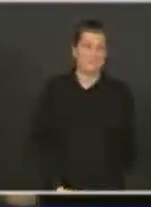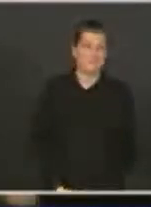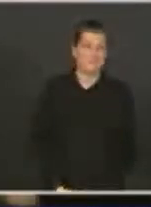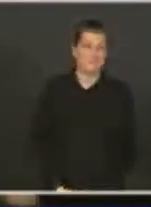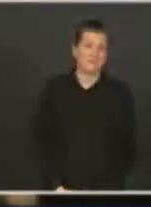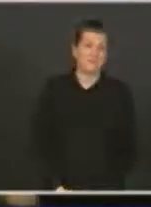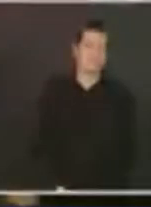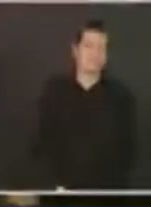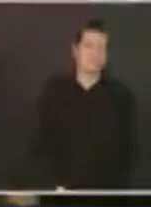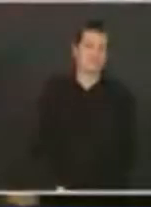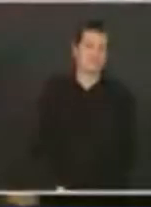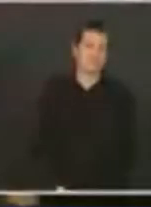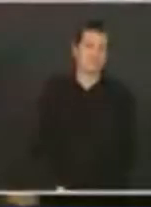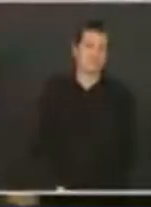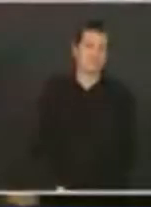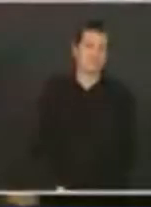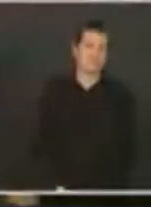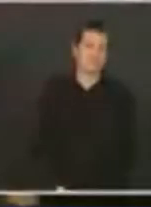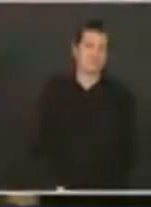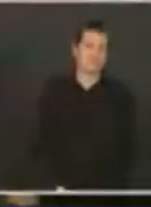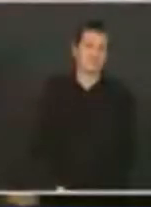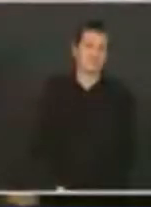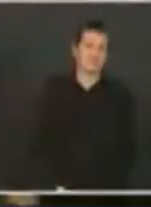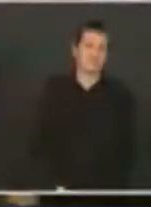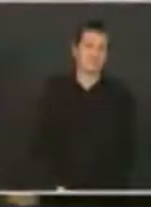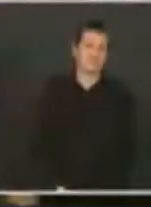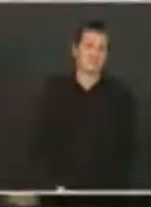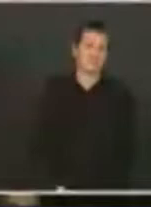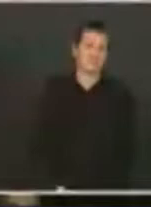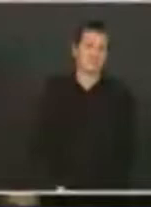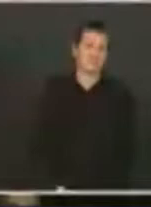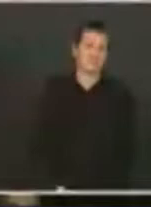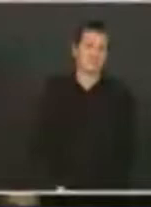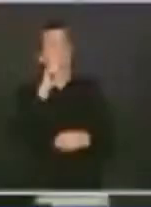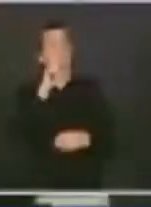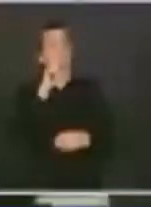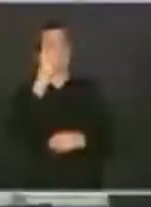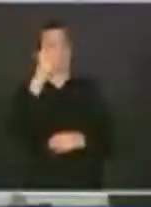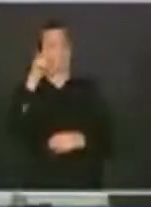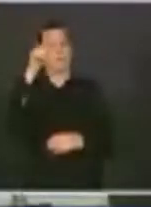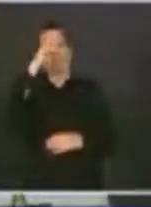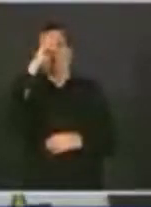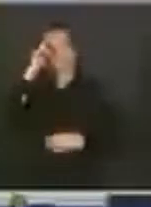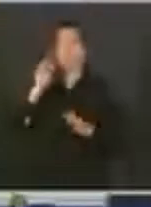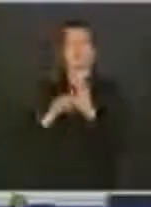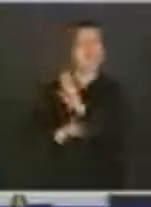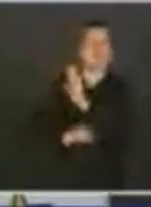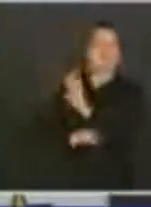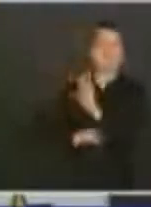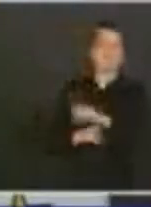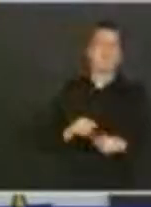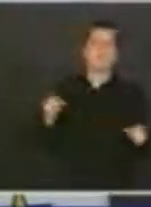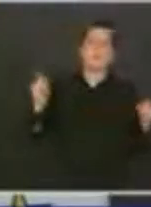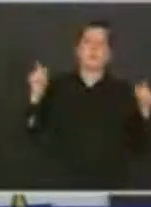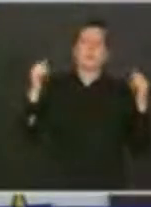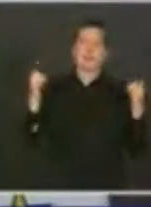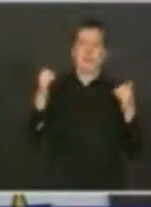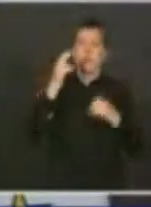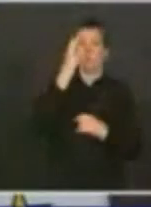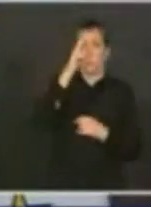Well, one, there's no status. It's an empty building. We haven't started to deconstruct the convention